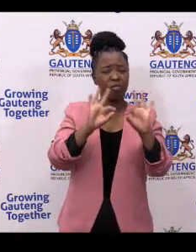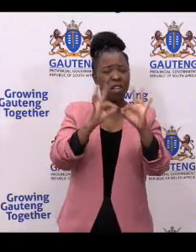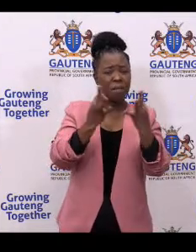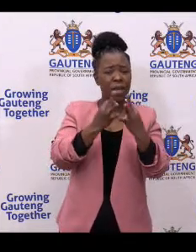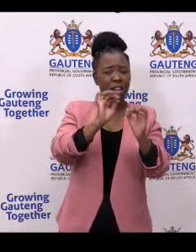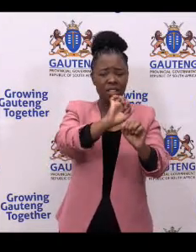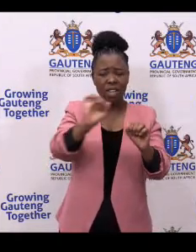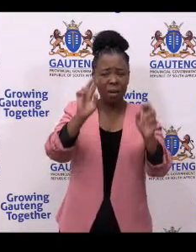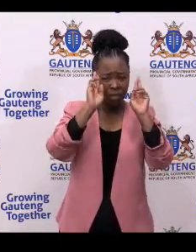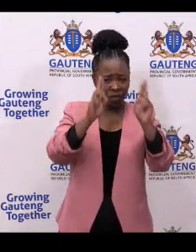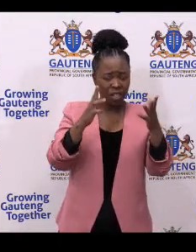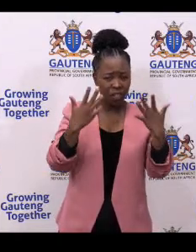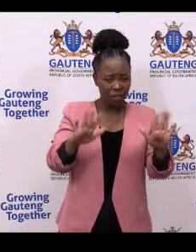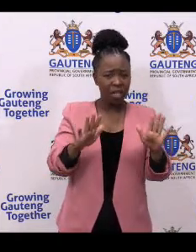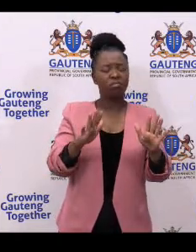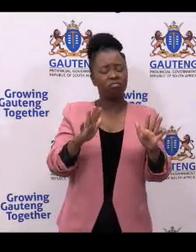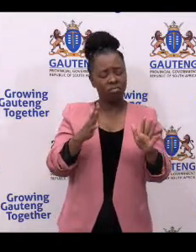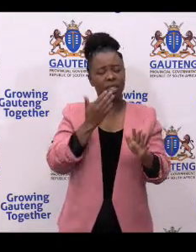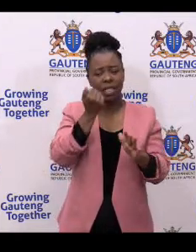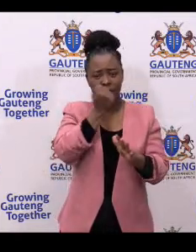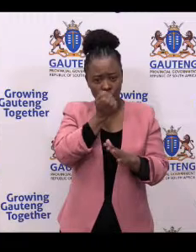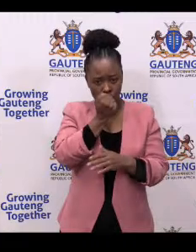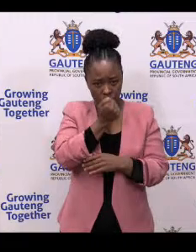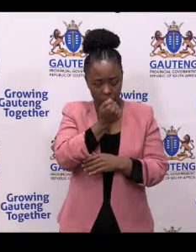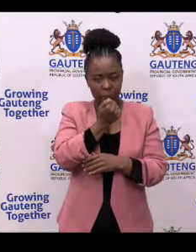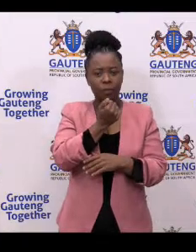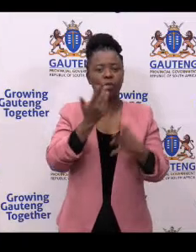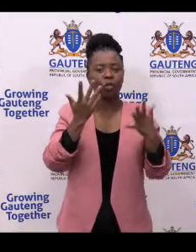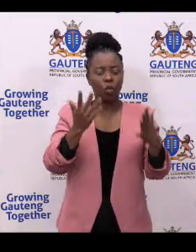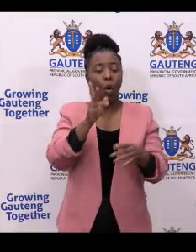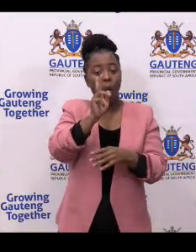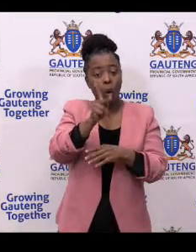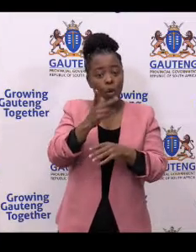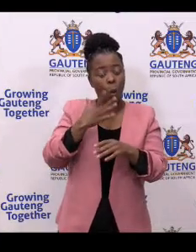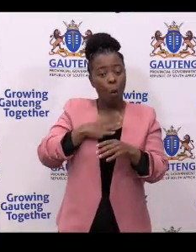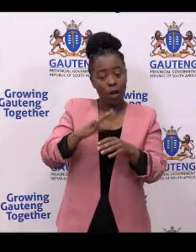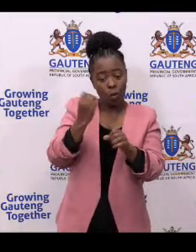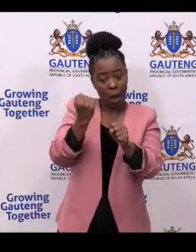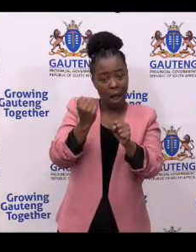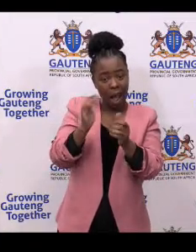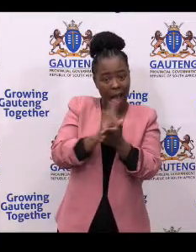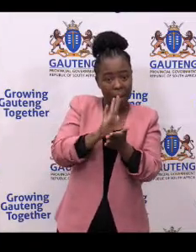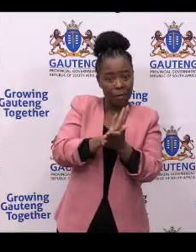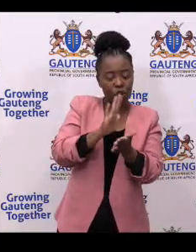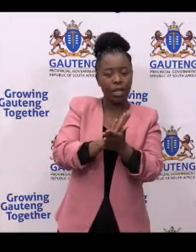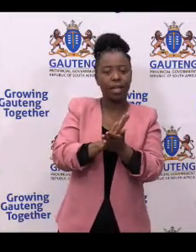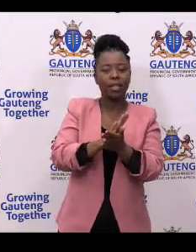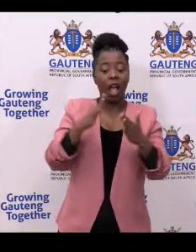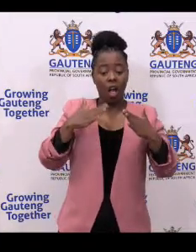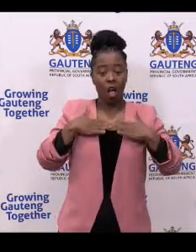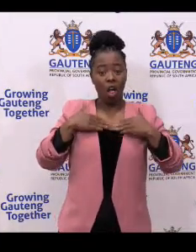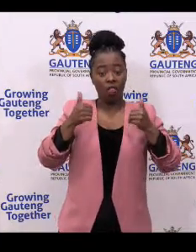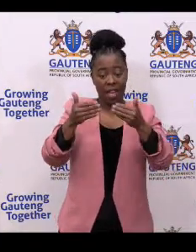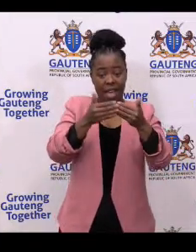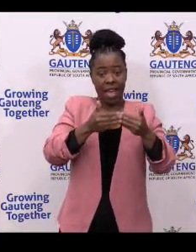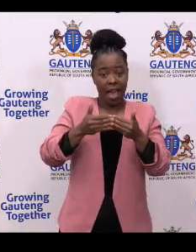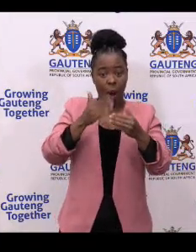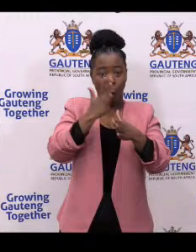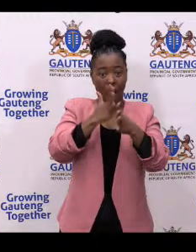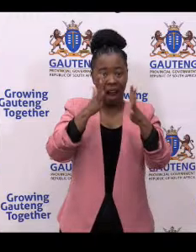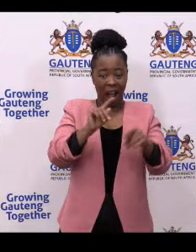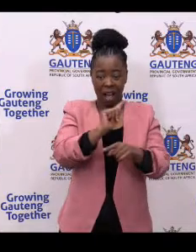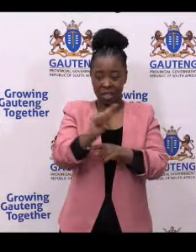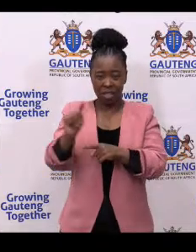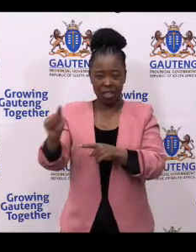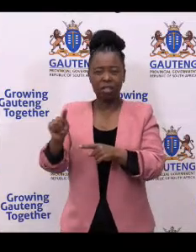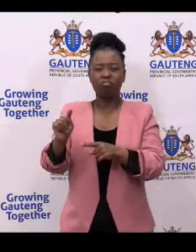and also in this point appreciate the role that is played by our healthcare workers who took effort and make sure that they